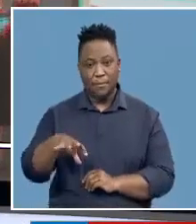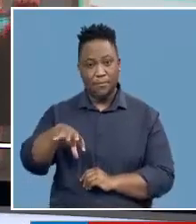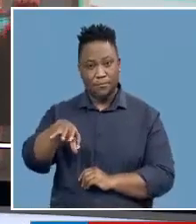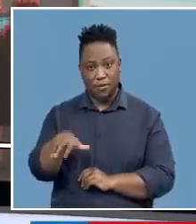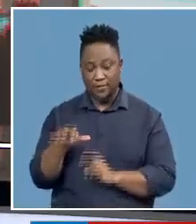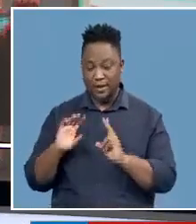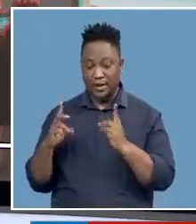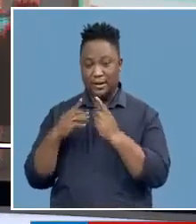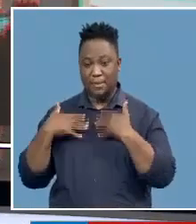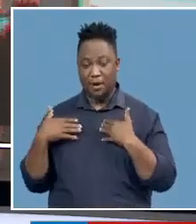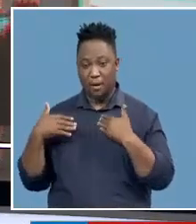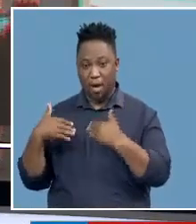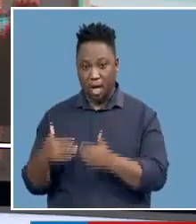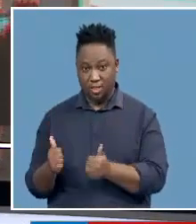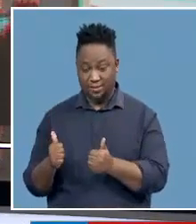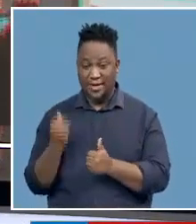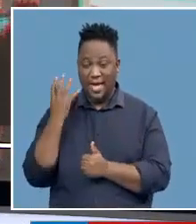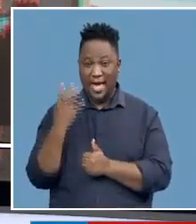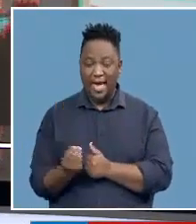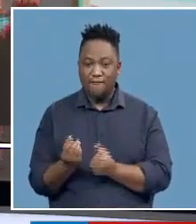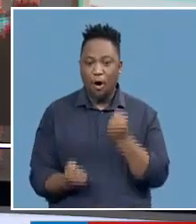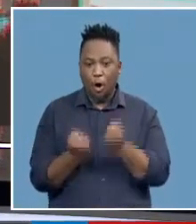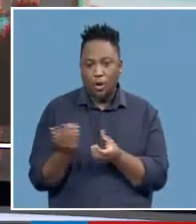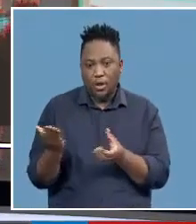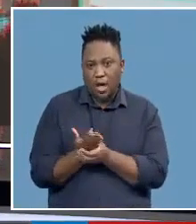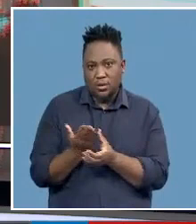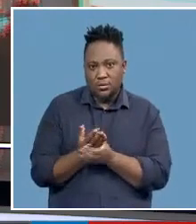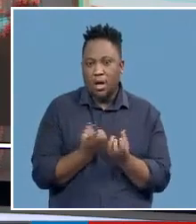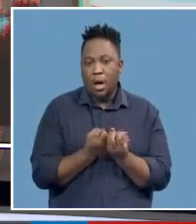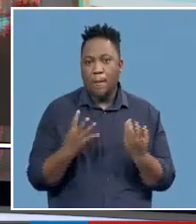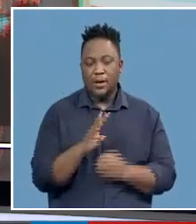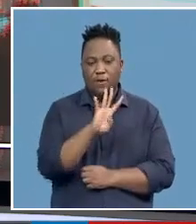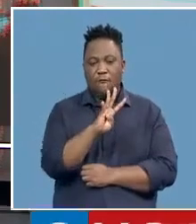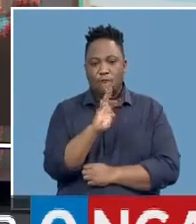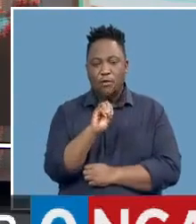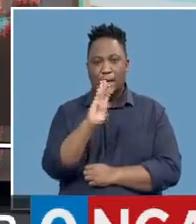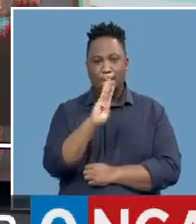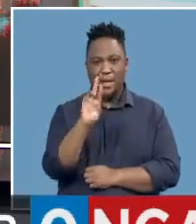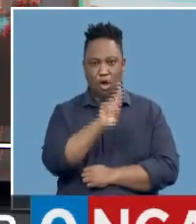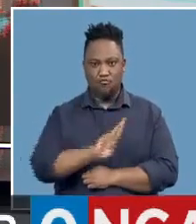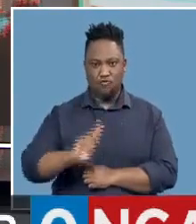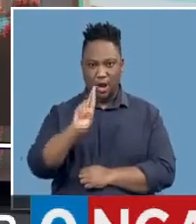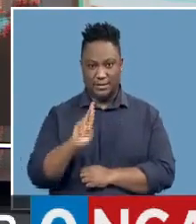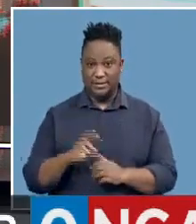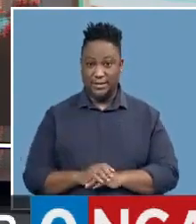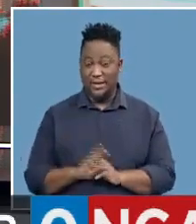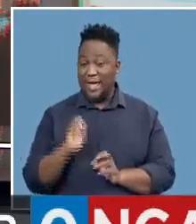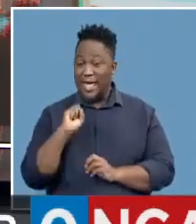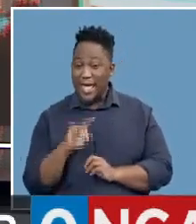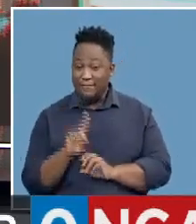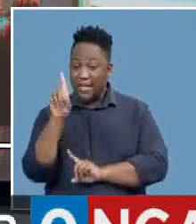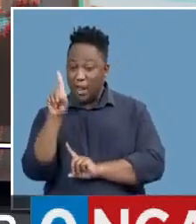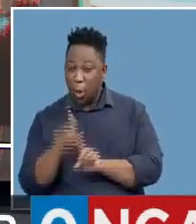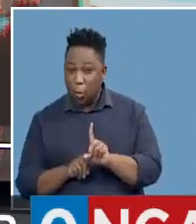A whopping 40 billion rand in medico-legal claims. That's the amount the Eastern Cape Health Department could fork out if they